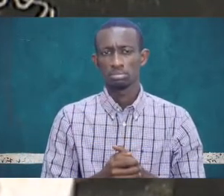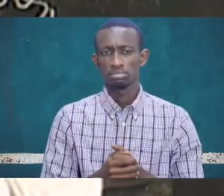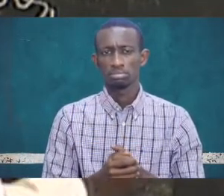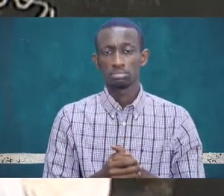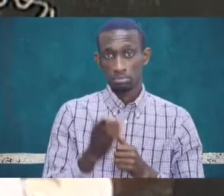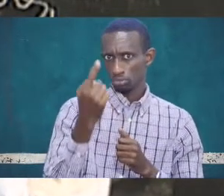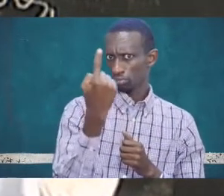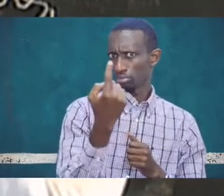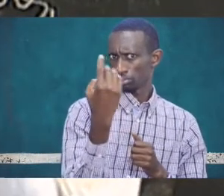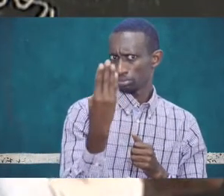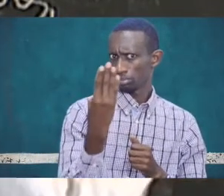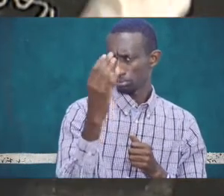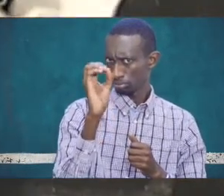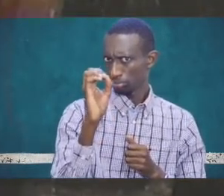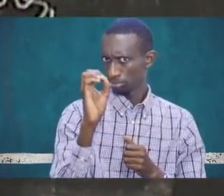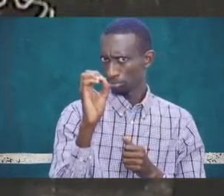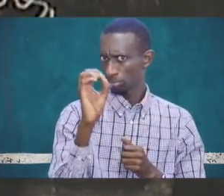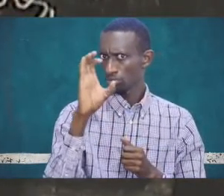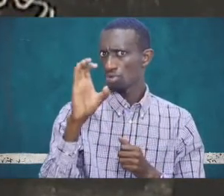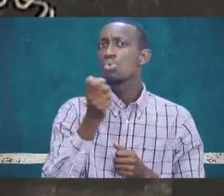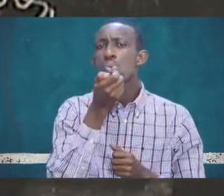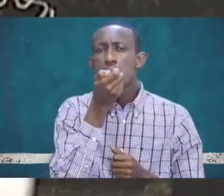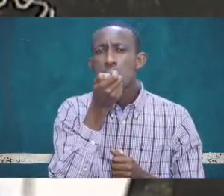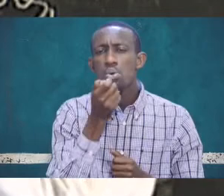at 140 degrees?